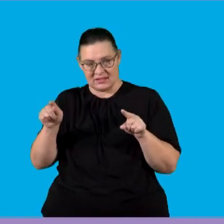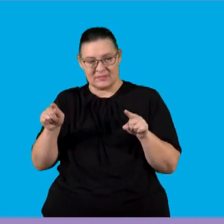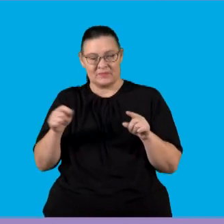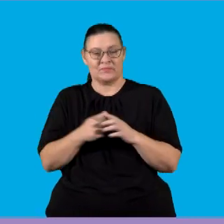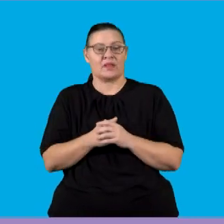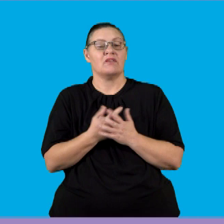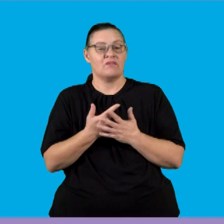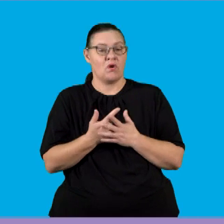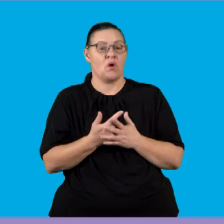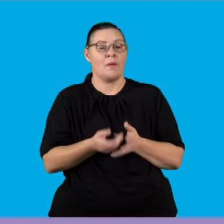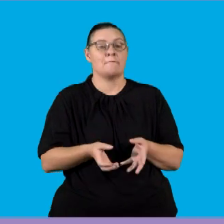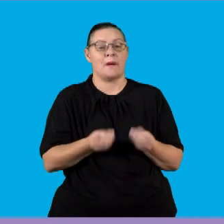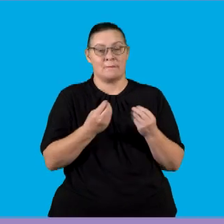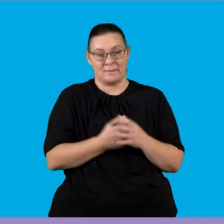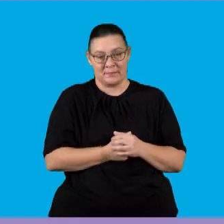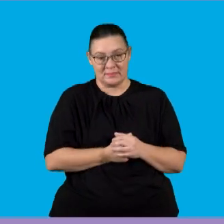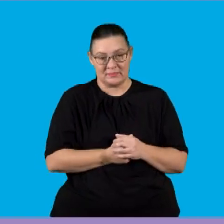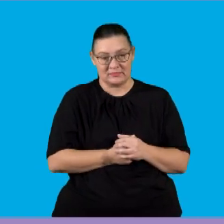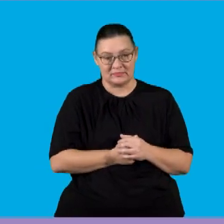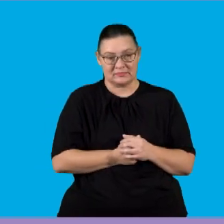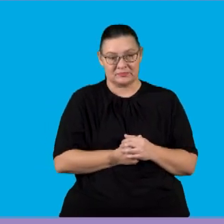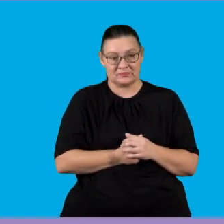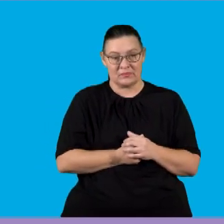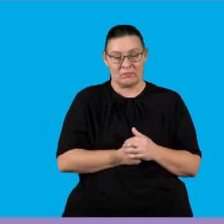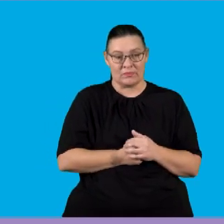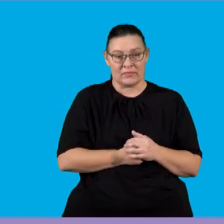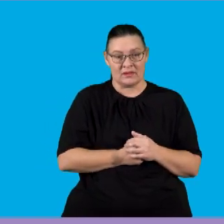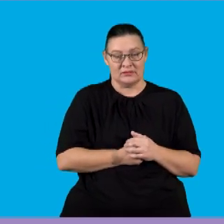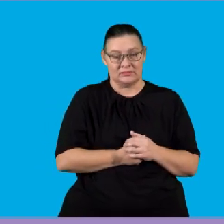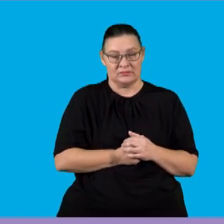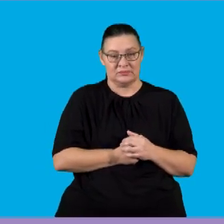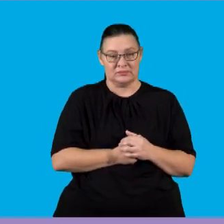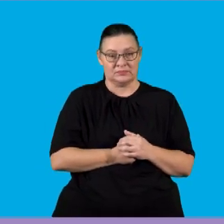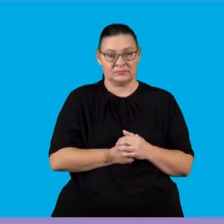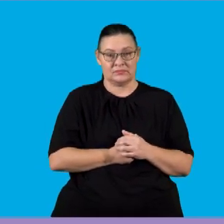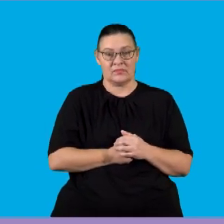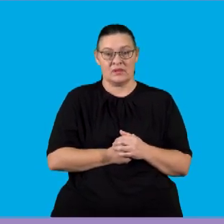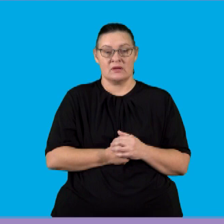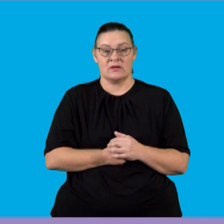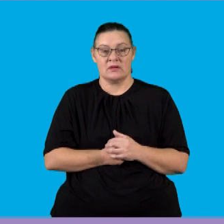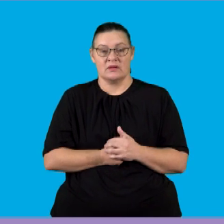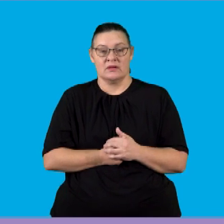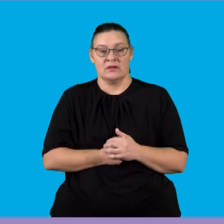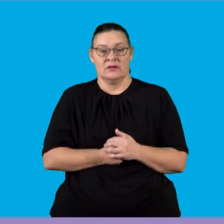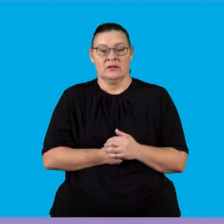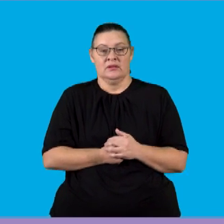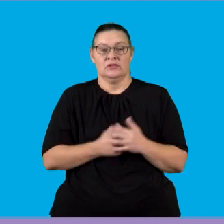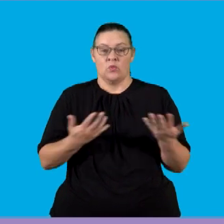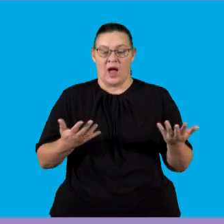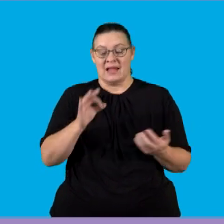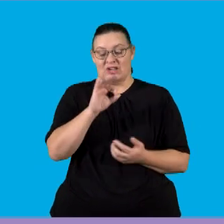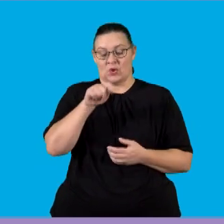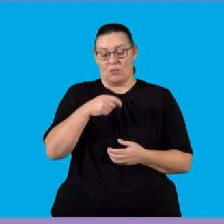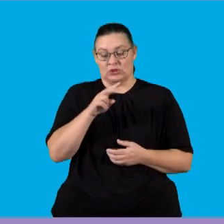was multiplied by 10, or sorry, how many tens were multiplied to this number for us to get